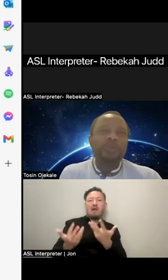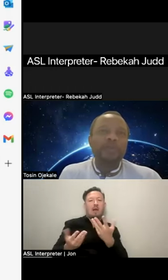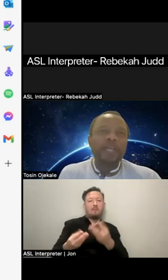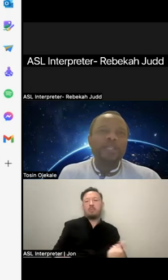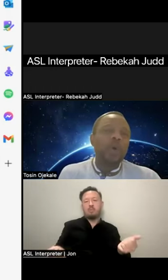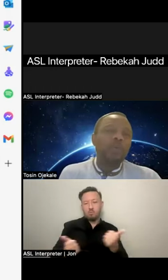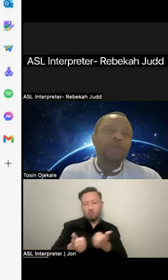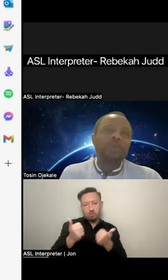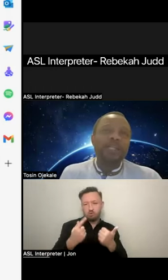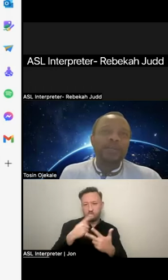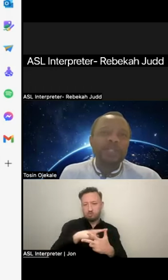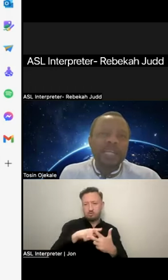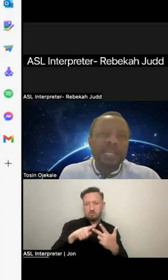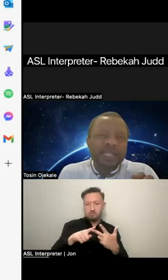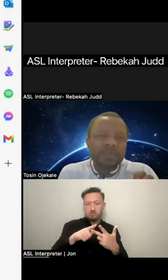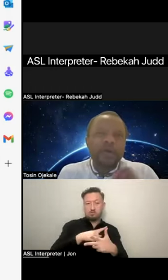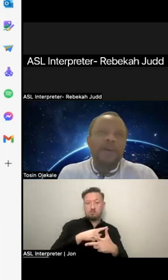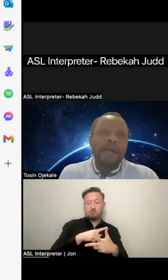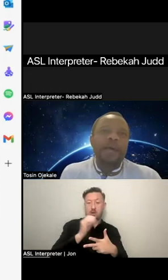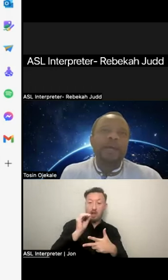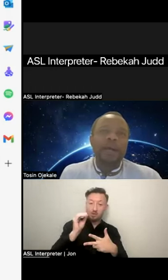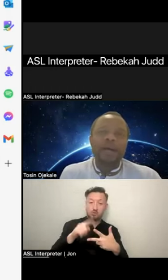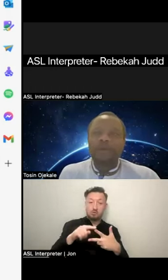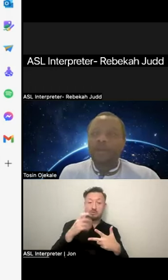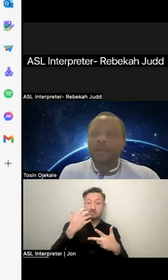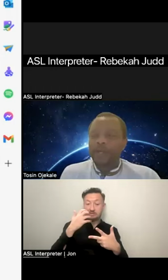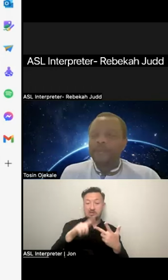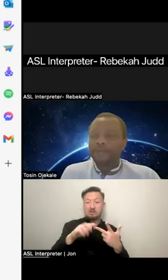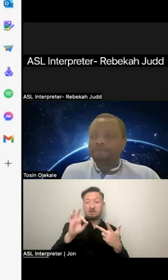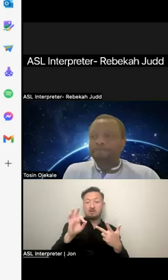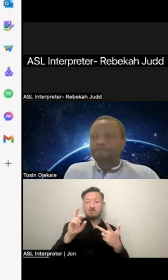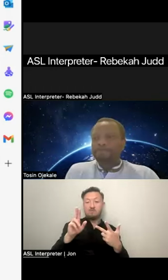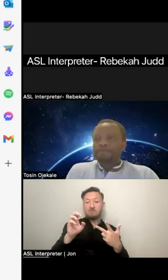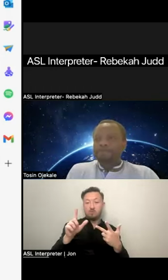to prevent or to extinguish a small fire outbreak?